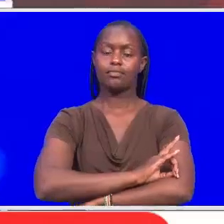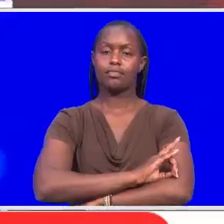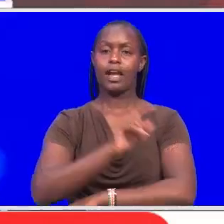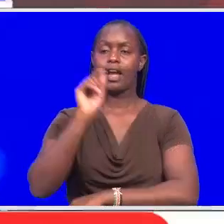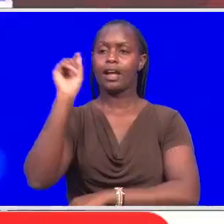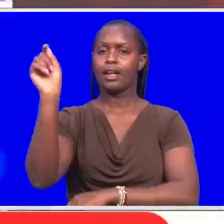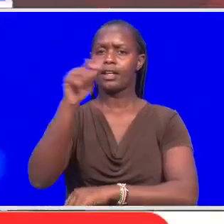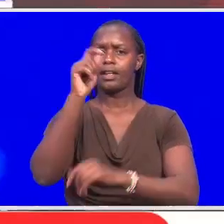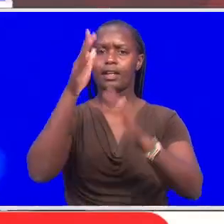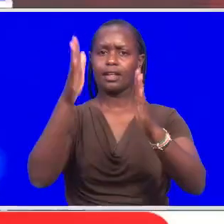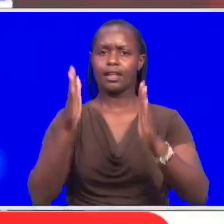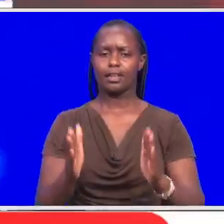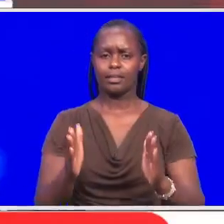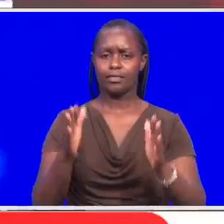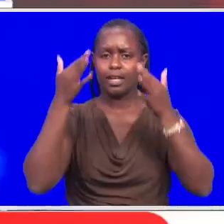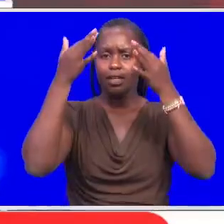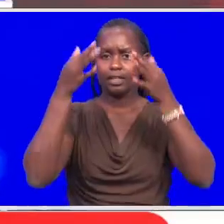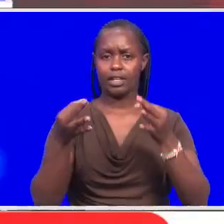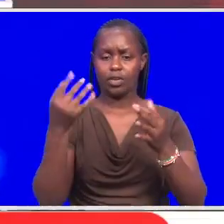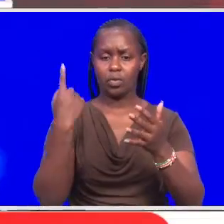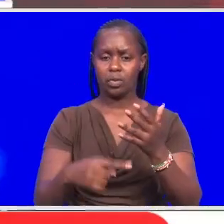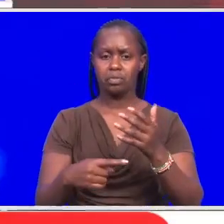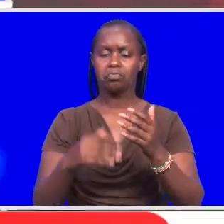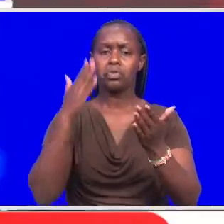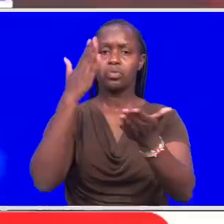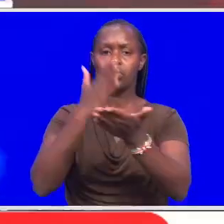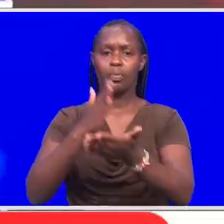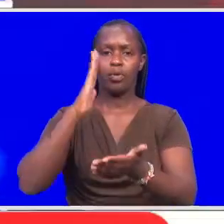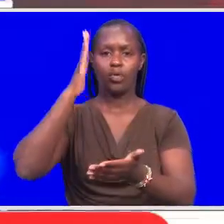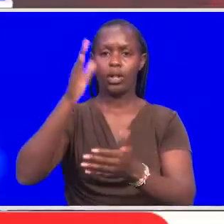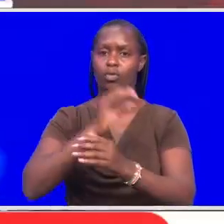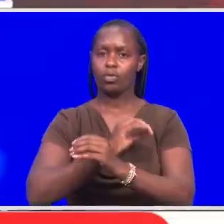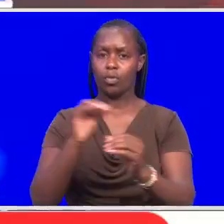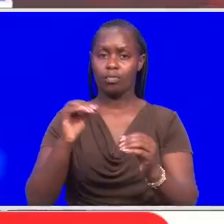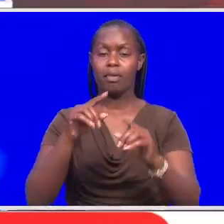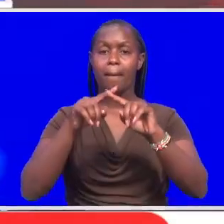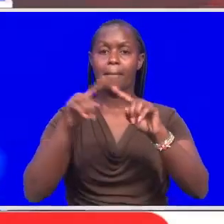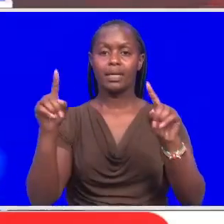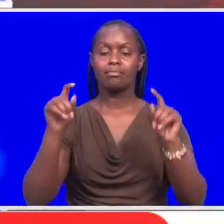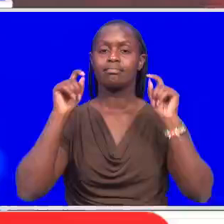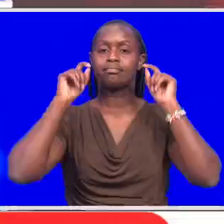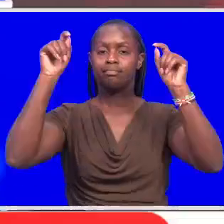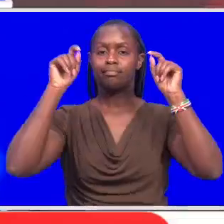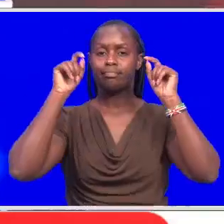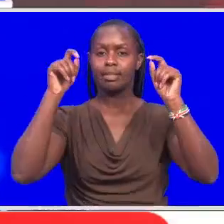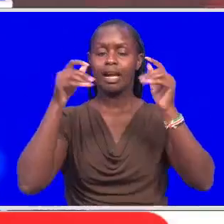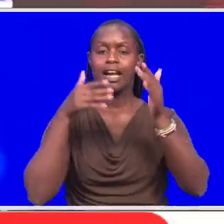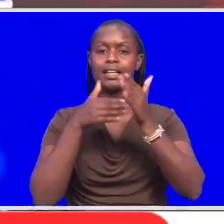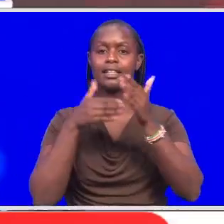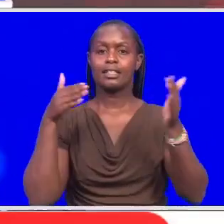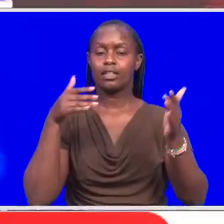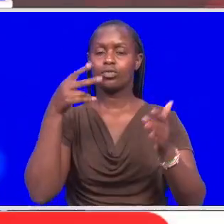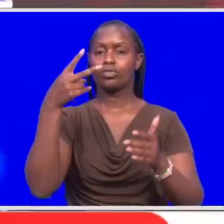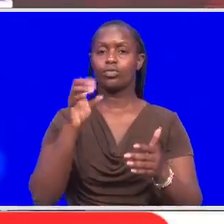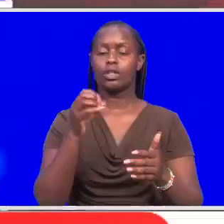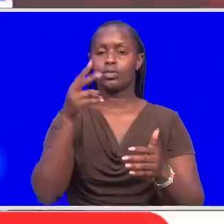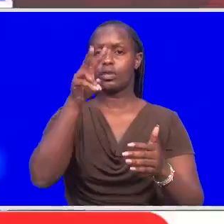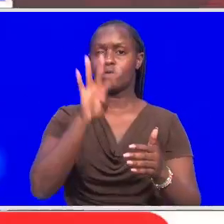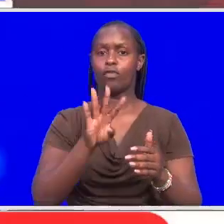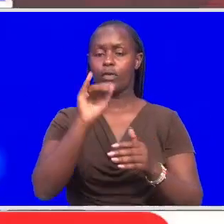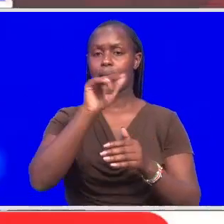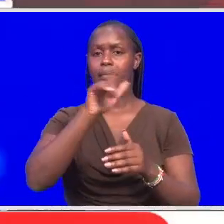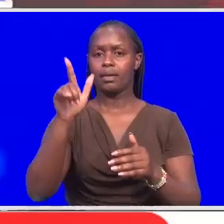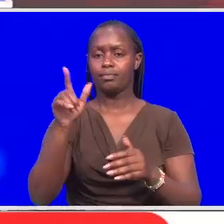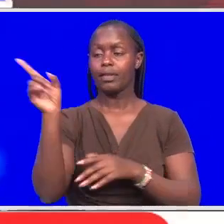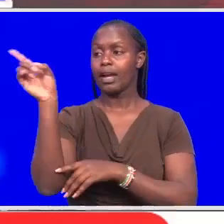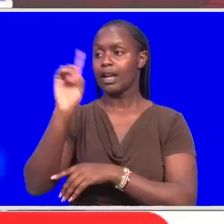Kenyans have vowed to remain still, with demonstrations rejecting the finance bill 2024. In Nairobi and other parts of the